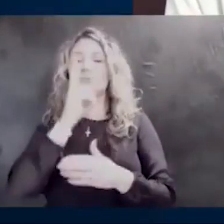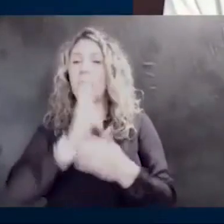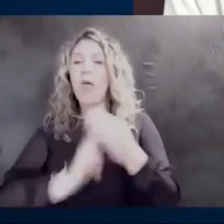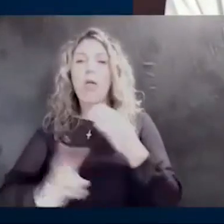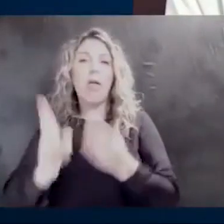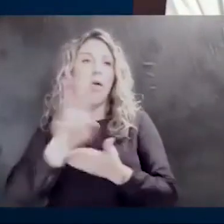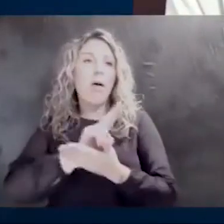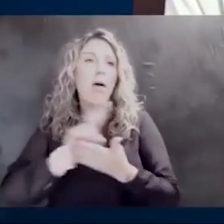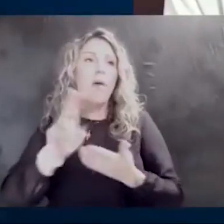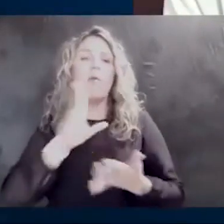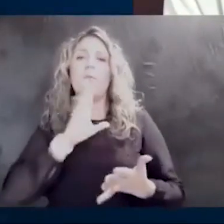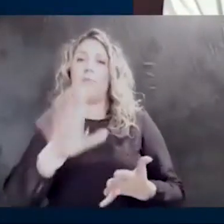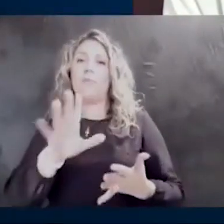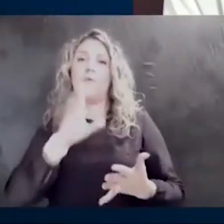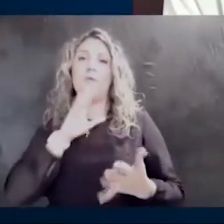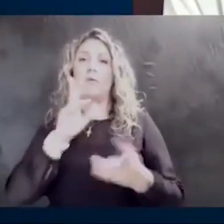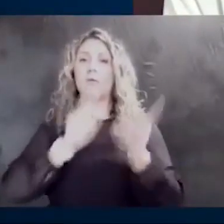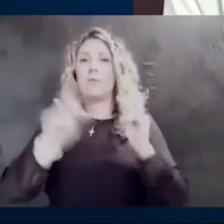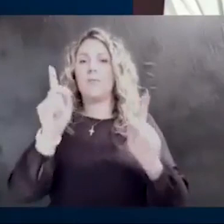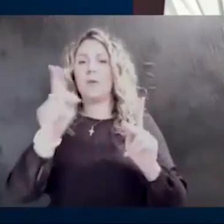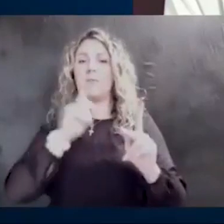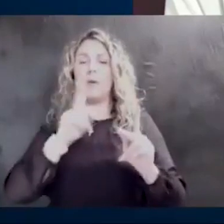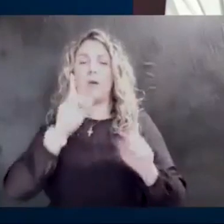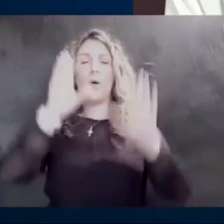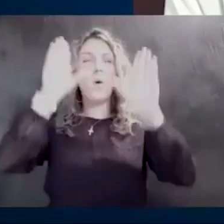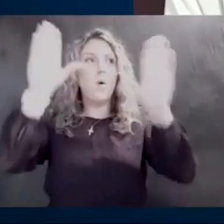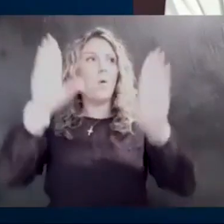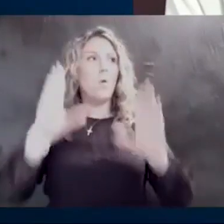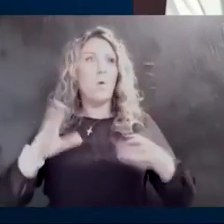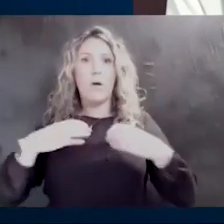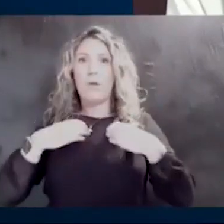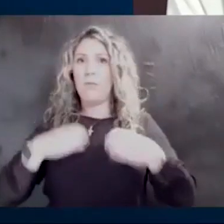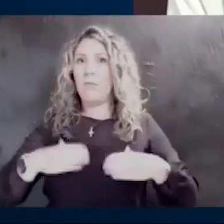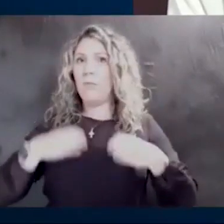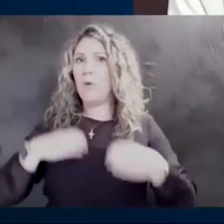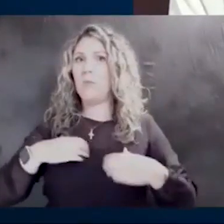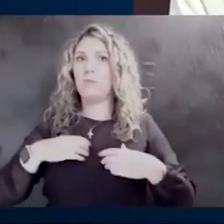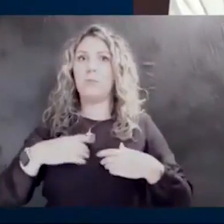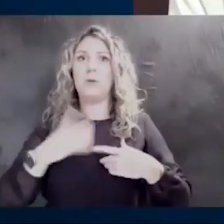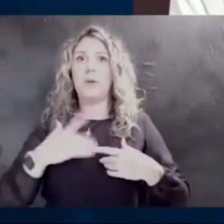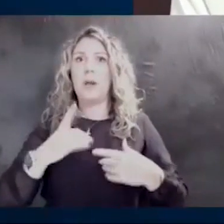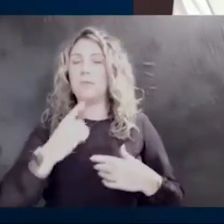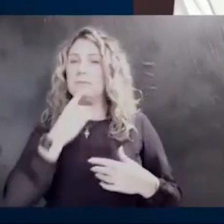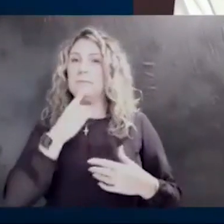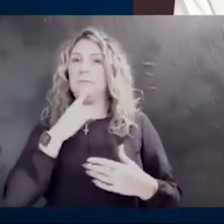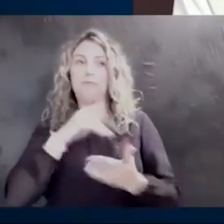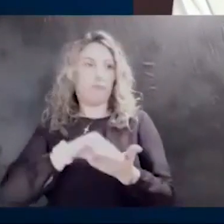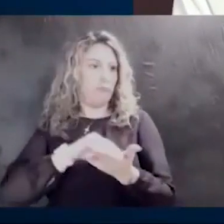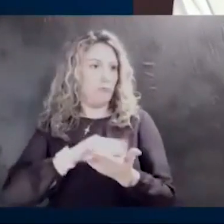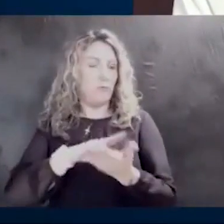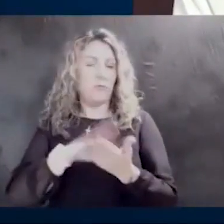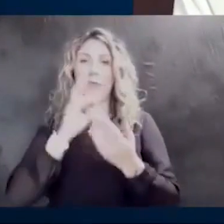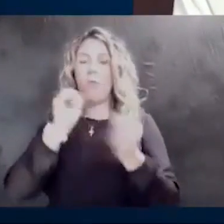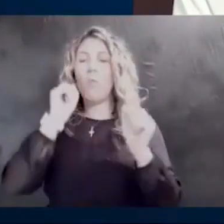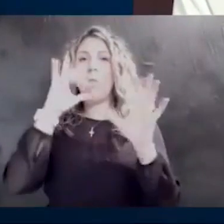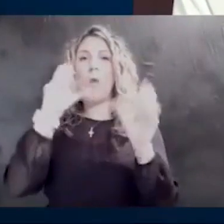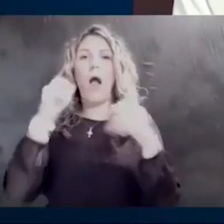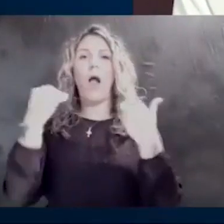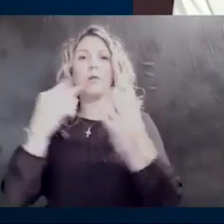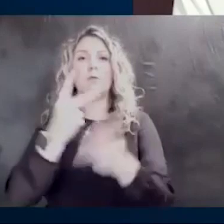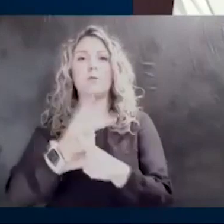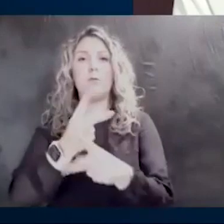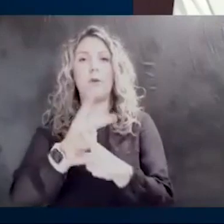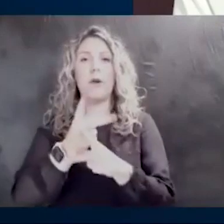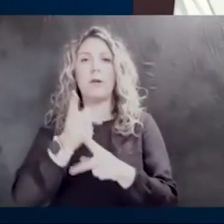He has been an outstanding pulmonary critical care doctor in this community for a long time. His patients have had outstanding care. He's been a great doc over at